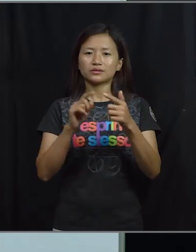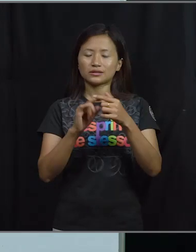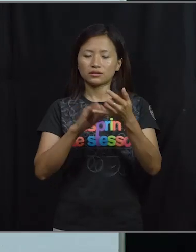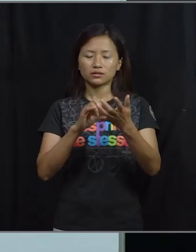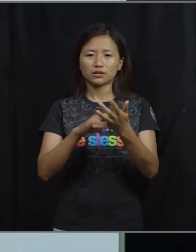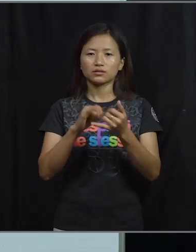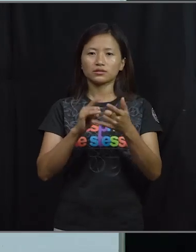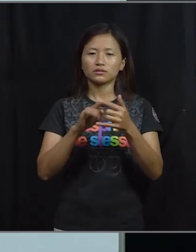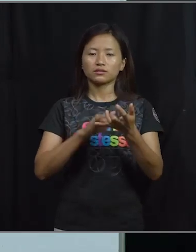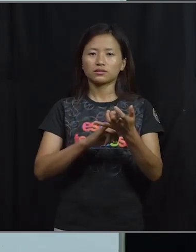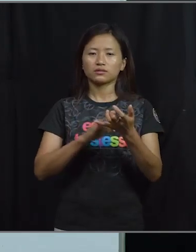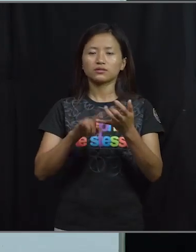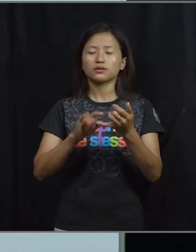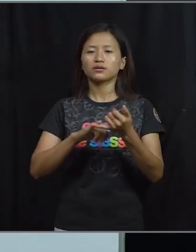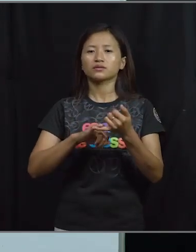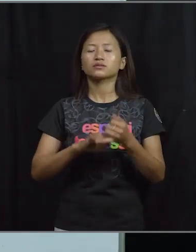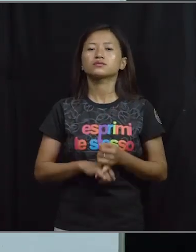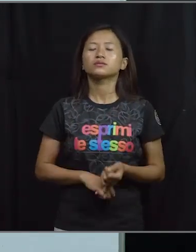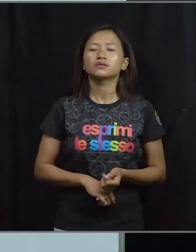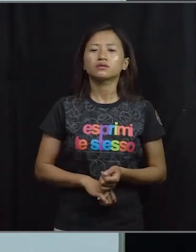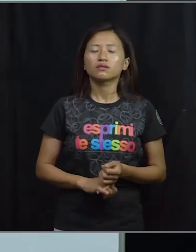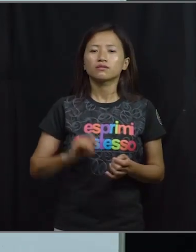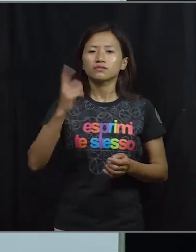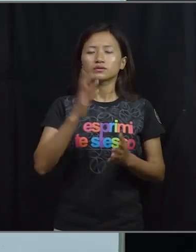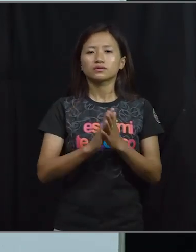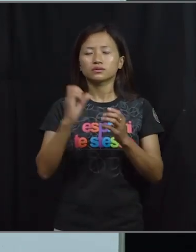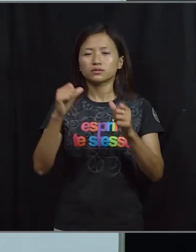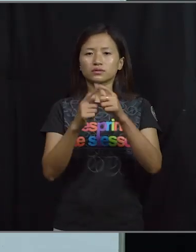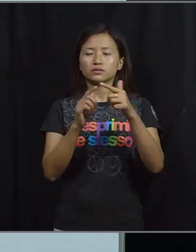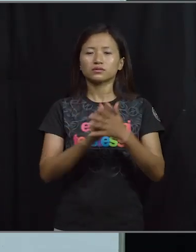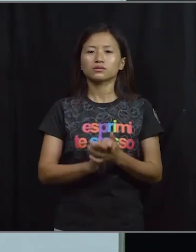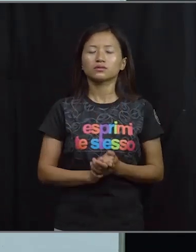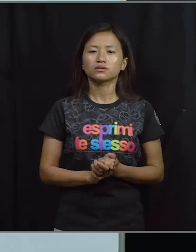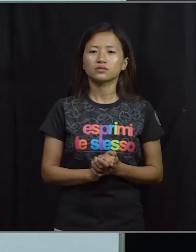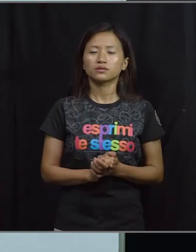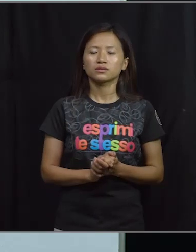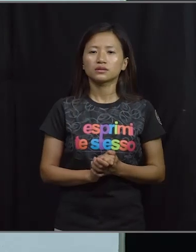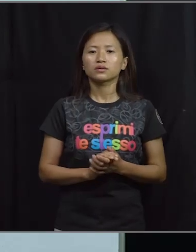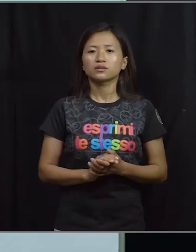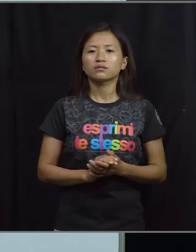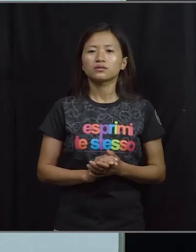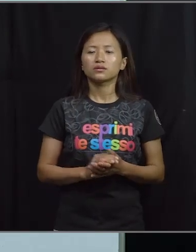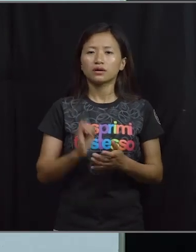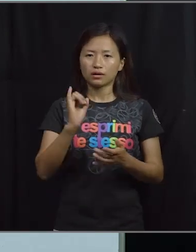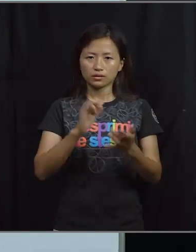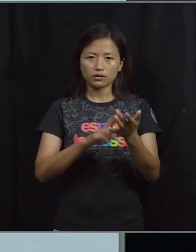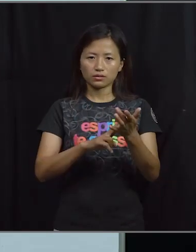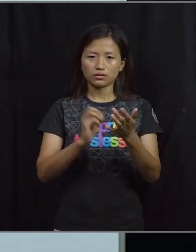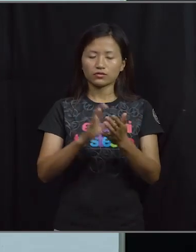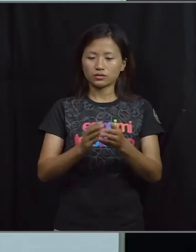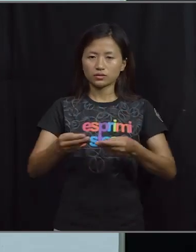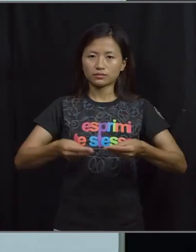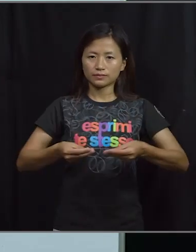inventiveness. And the first category that is subdivided under the based on inventiveness is innovative